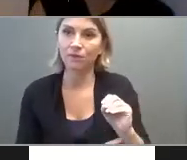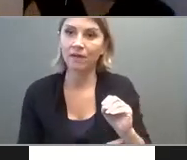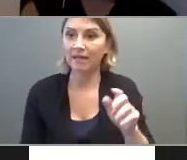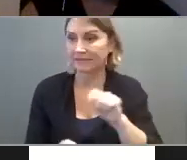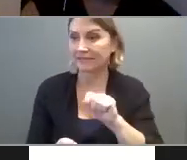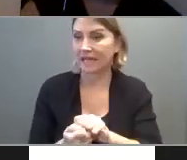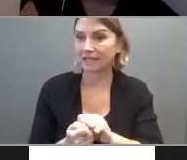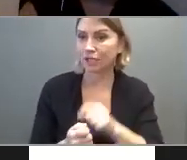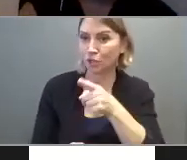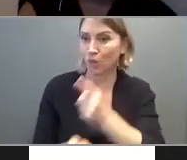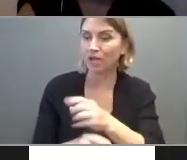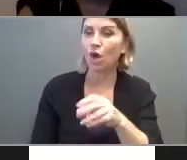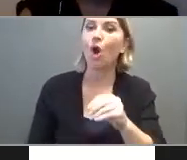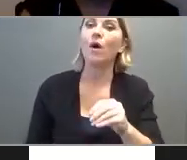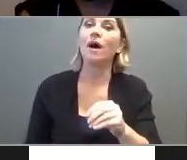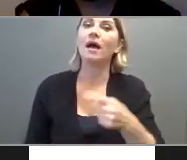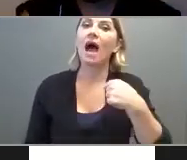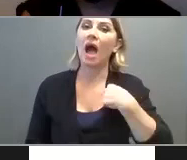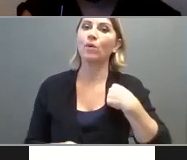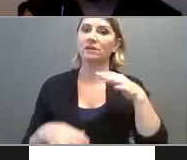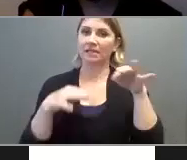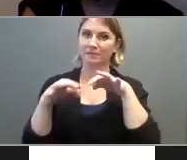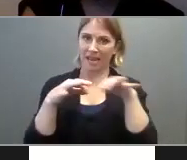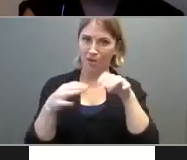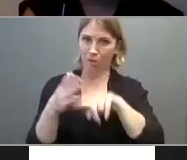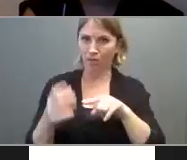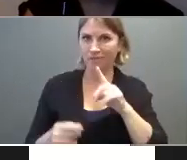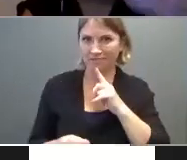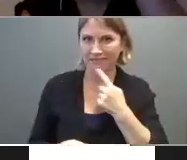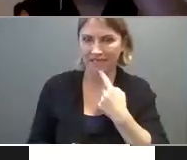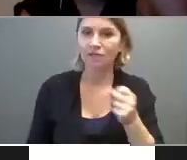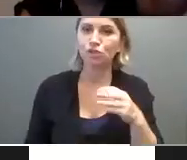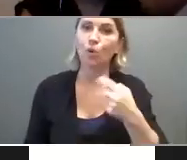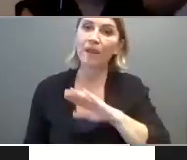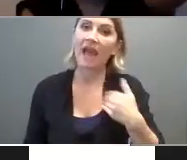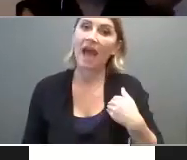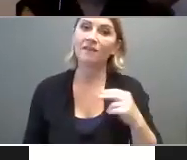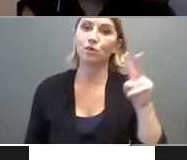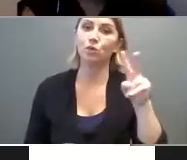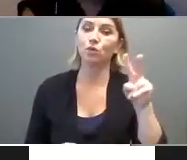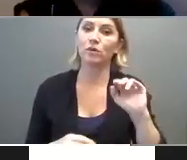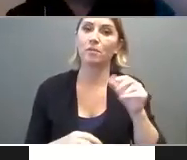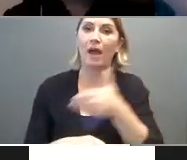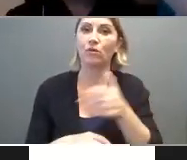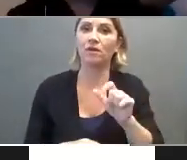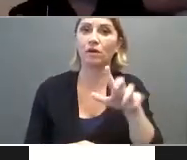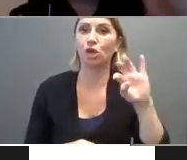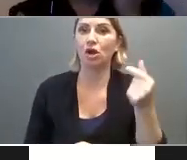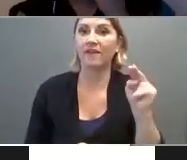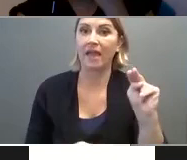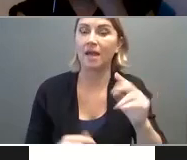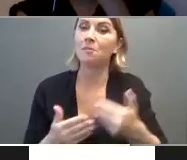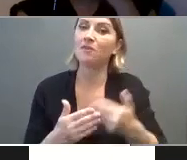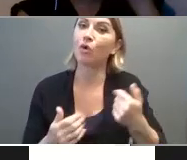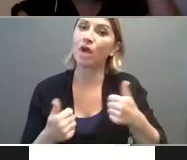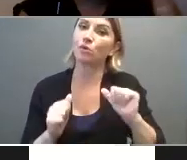exactly, you are correct. Okay, so let me explain what Pervez is saying again. So we have 2 to the power of log of n. And before I try to explain